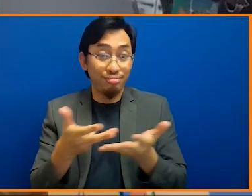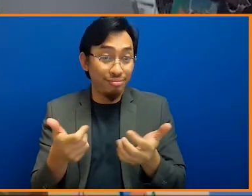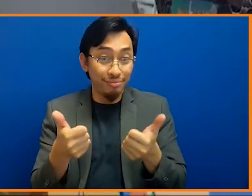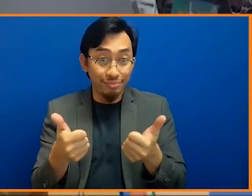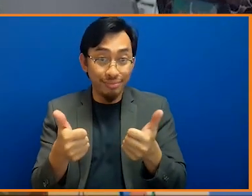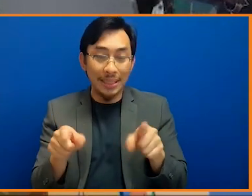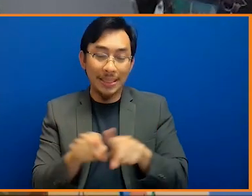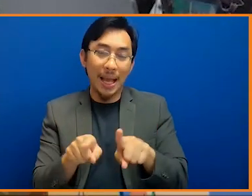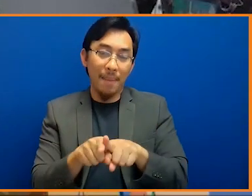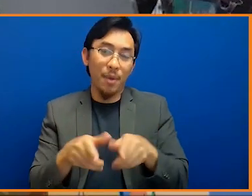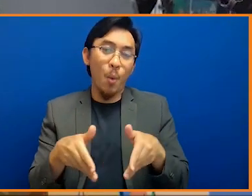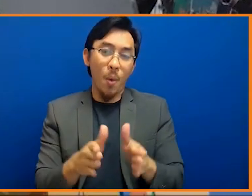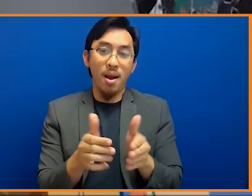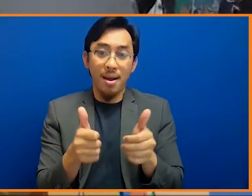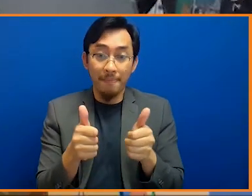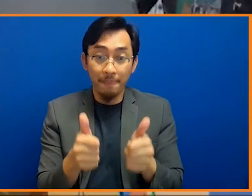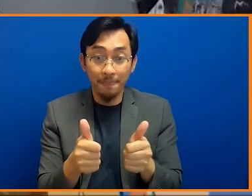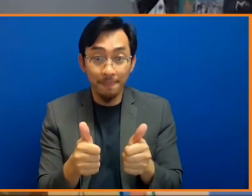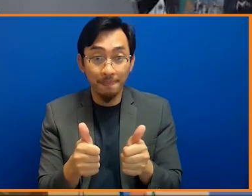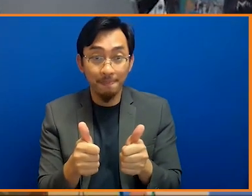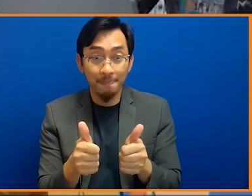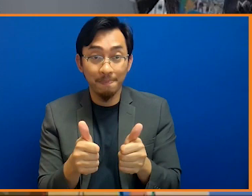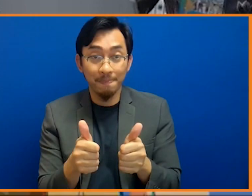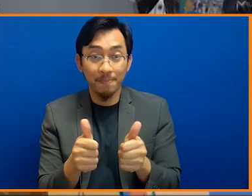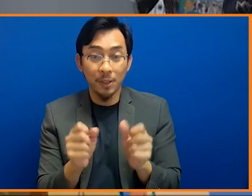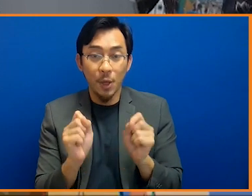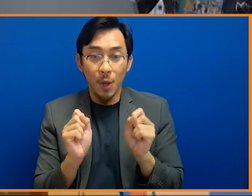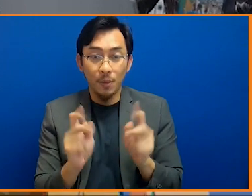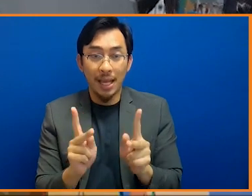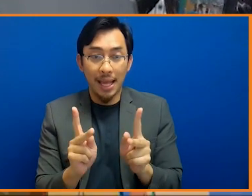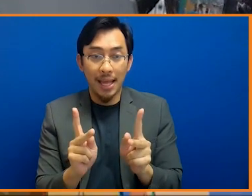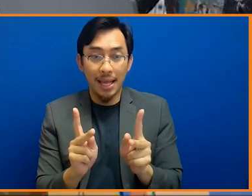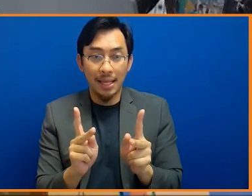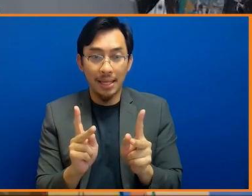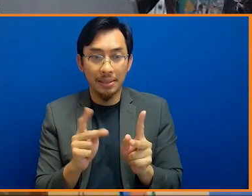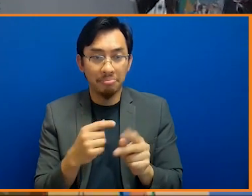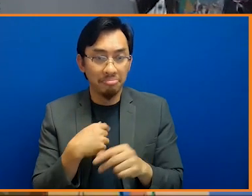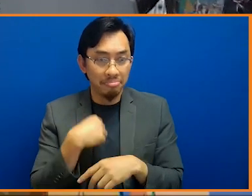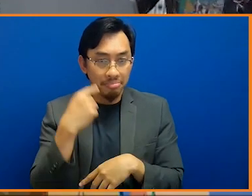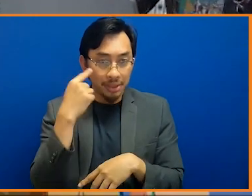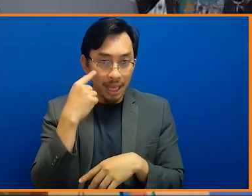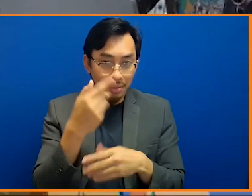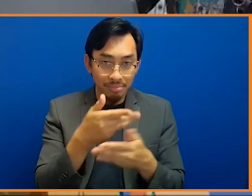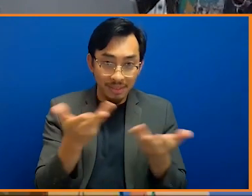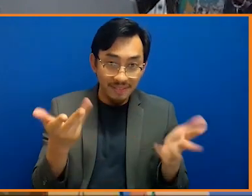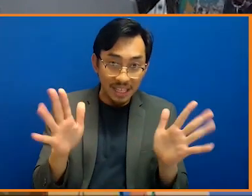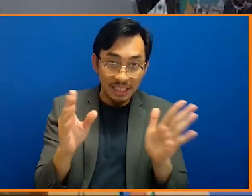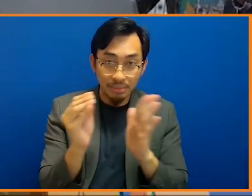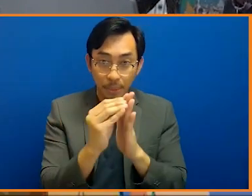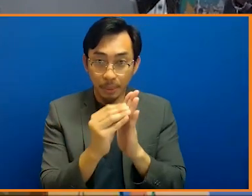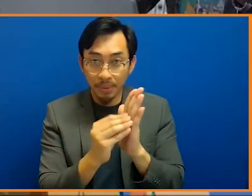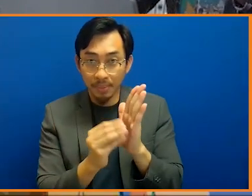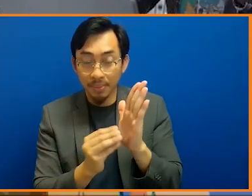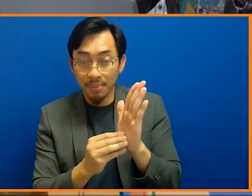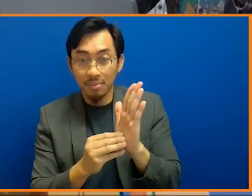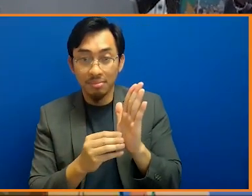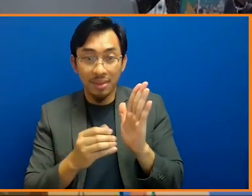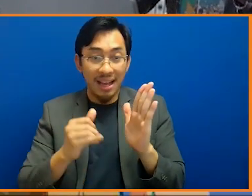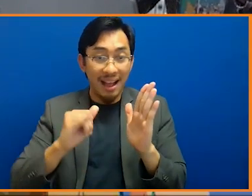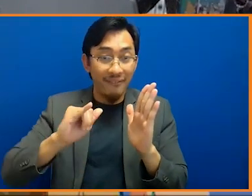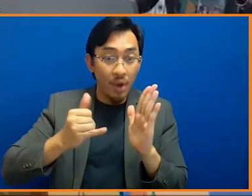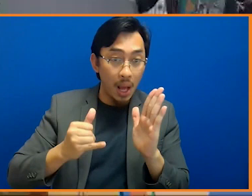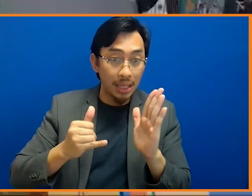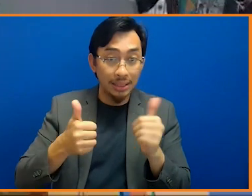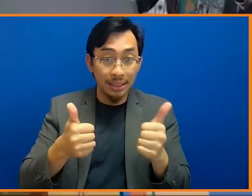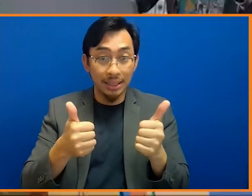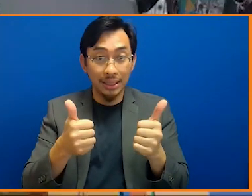way on doing the discussions. Okay, so I do think that everyone already filled in the